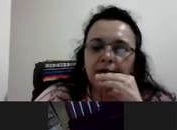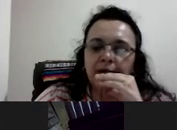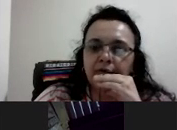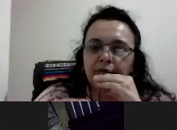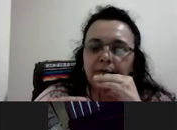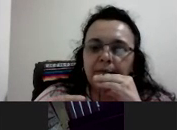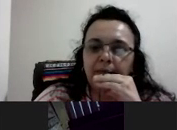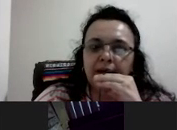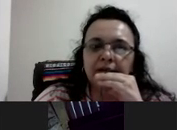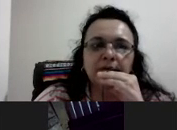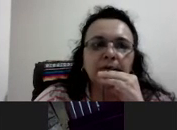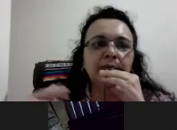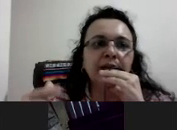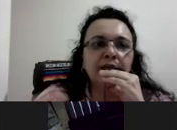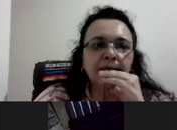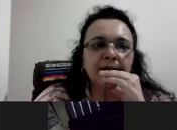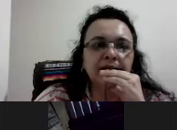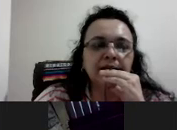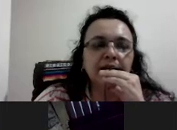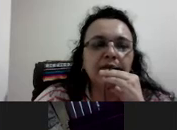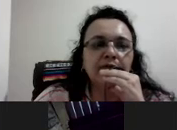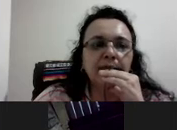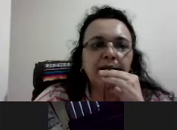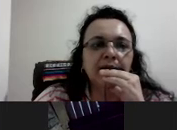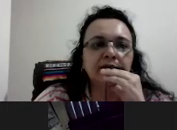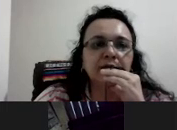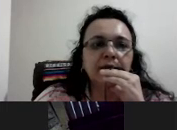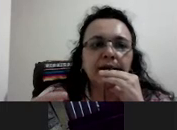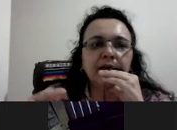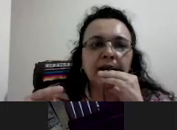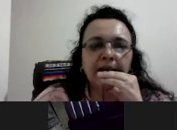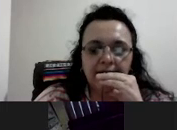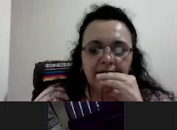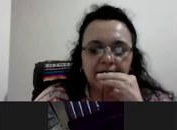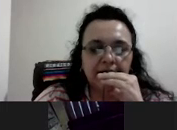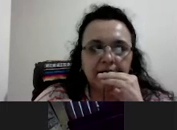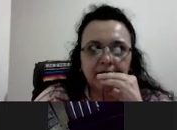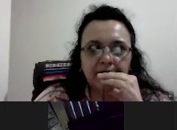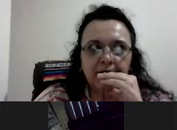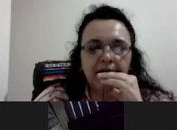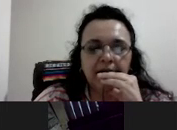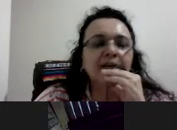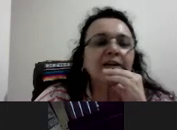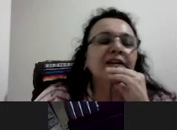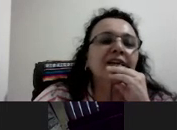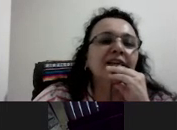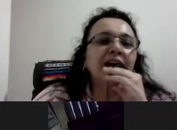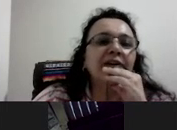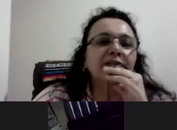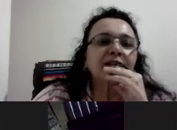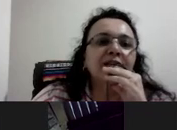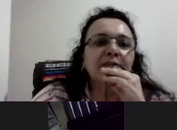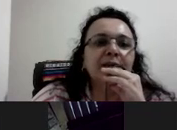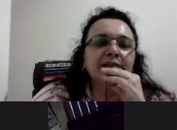The males will be Thomas and females will be Elena. Okay.